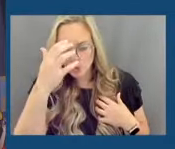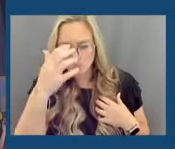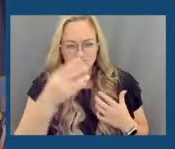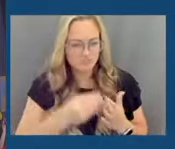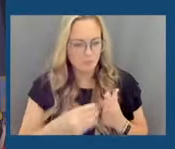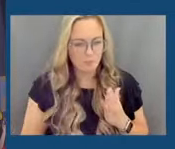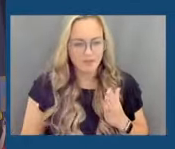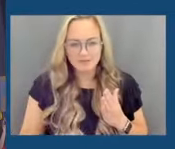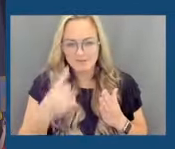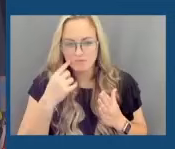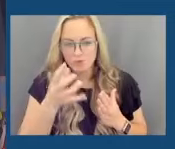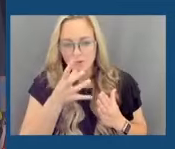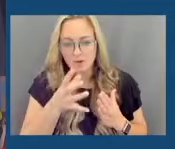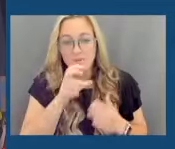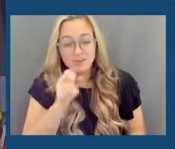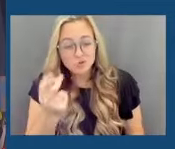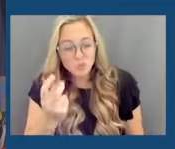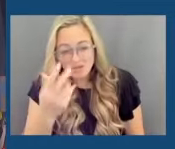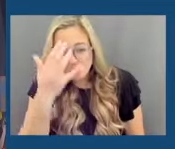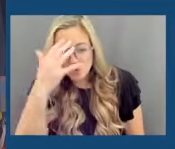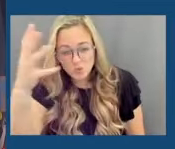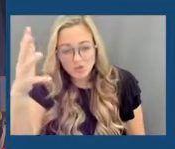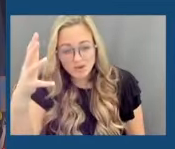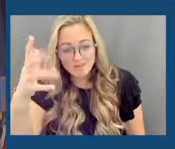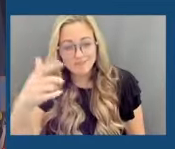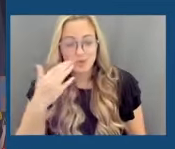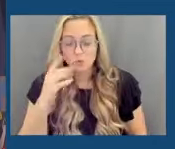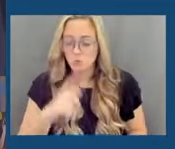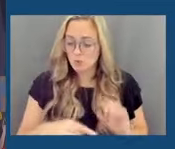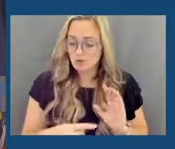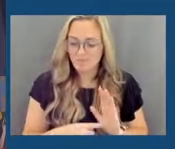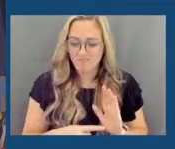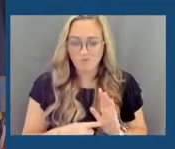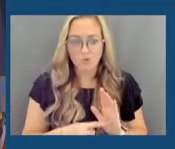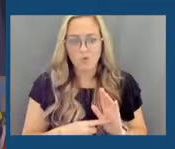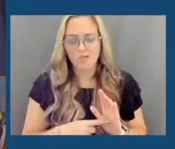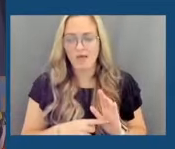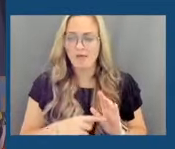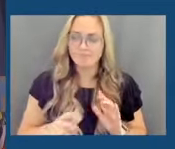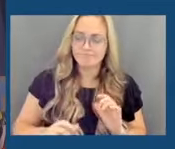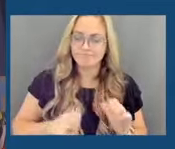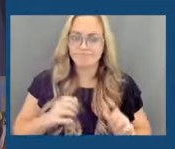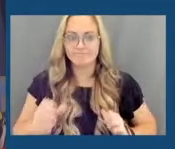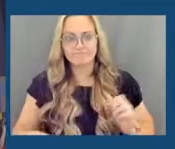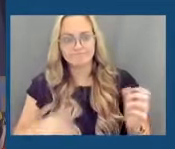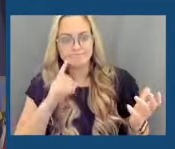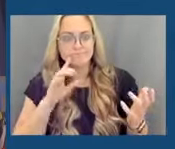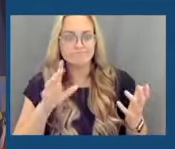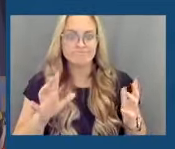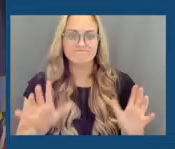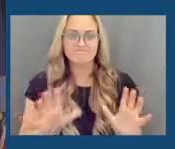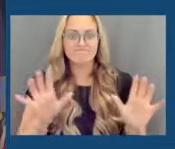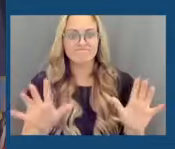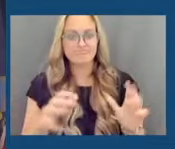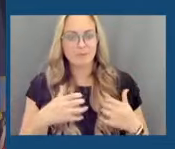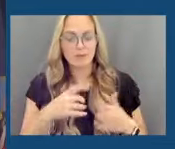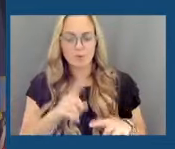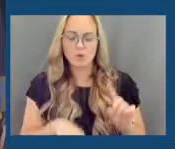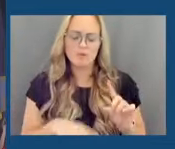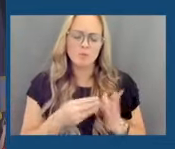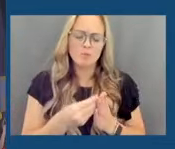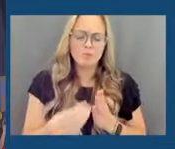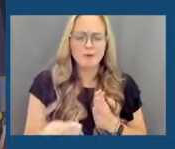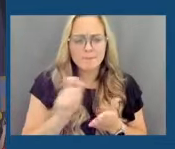mom. Already at age 12, they knew they could not get that extravagant backpack. And we went shopping. We bought pens and paper